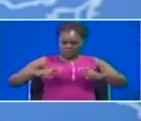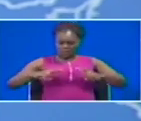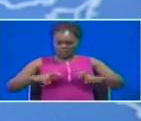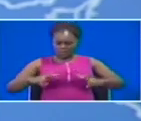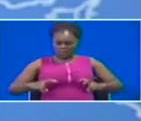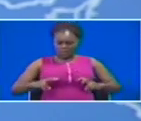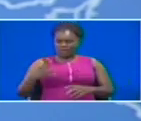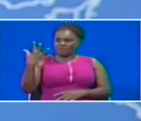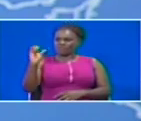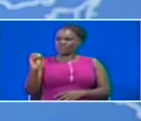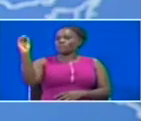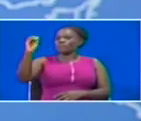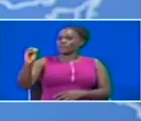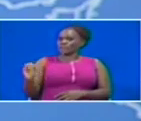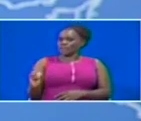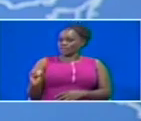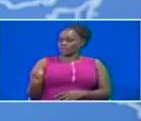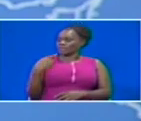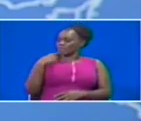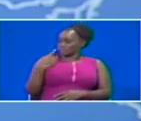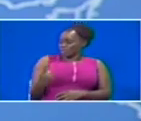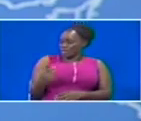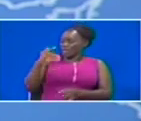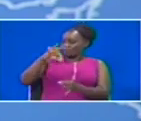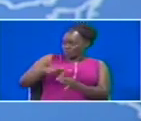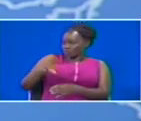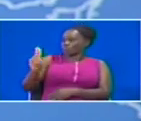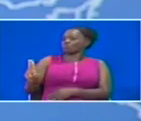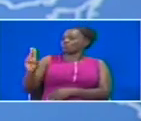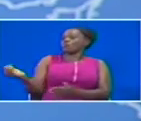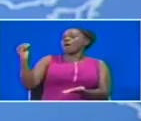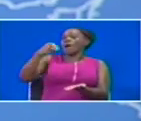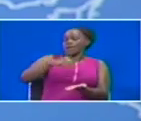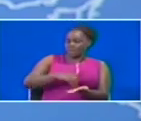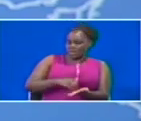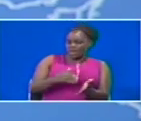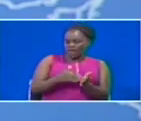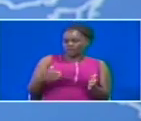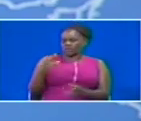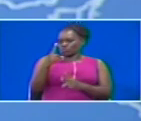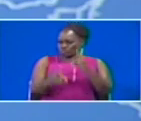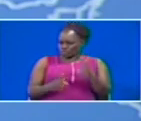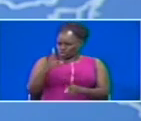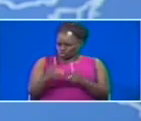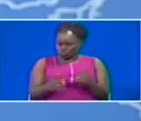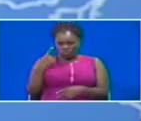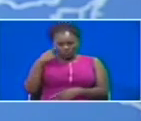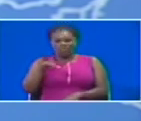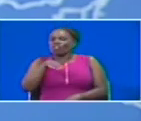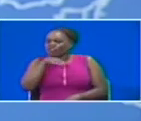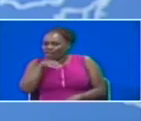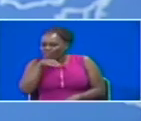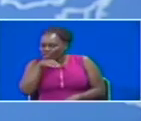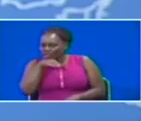IPSOS. 50% of those polled said they would vote for President Kenyatta, against just 22% for Cord leader